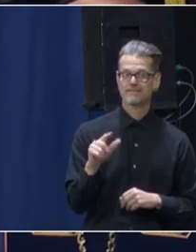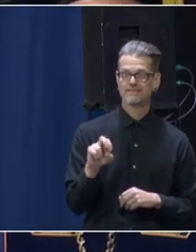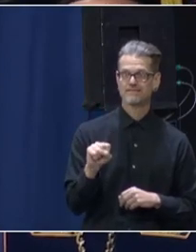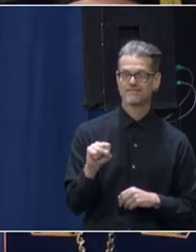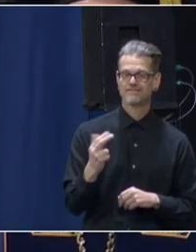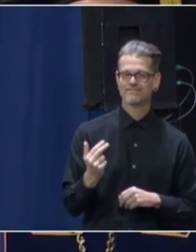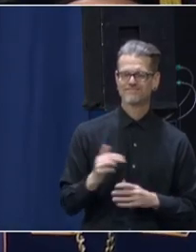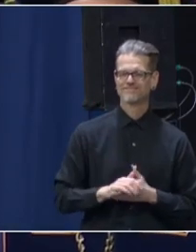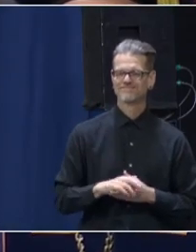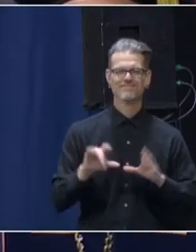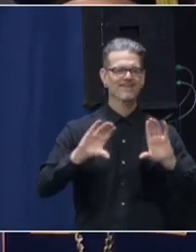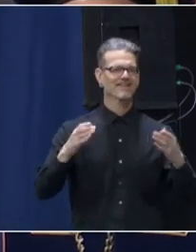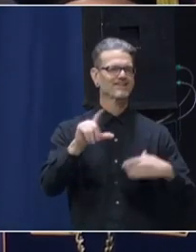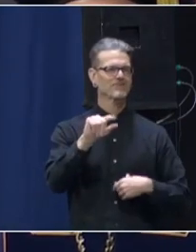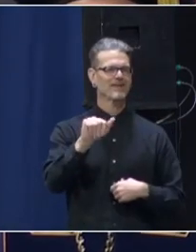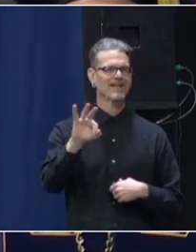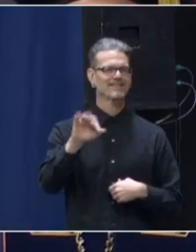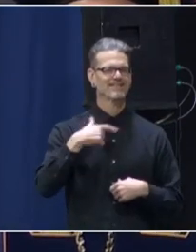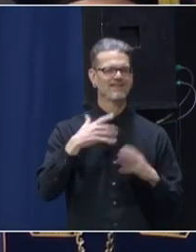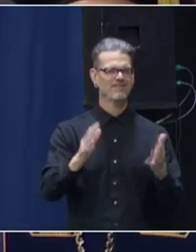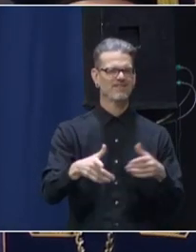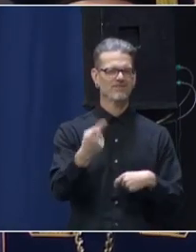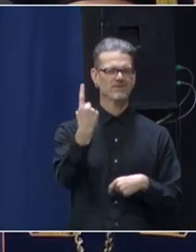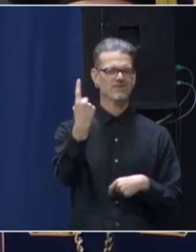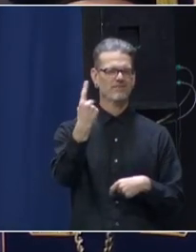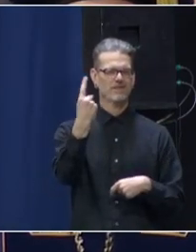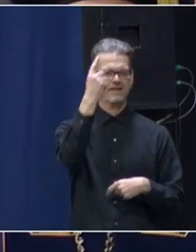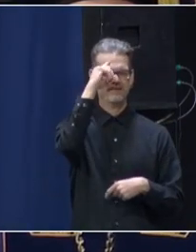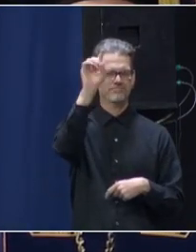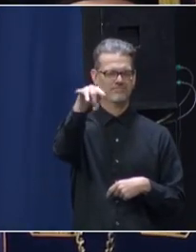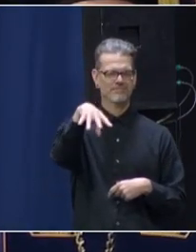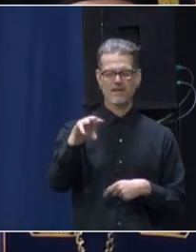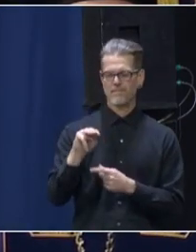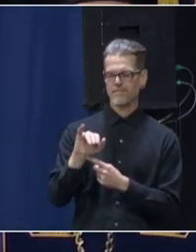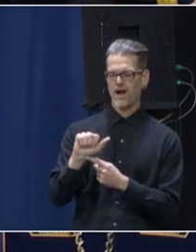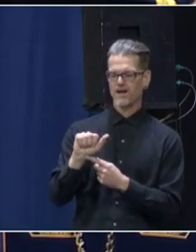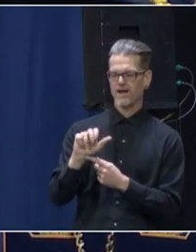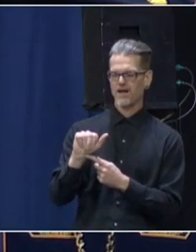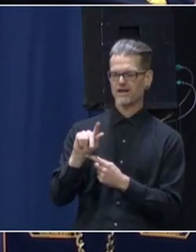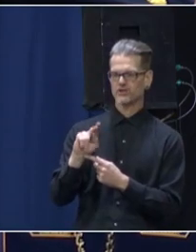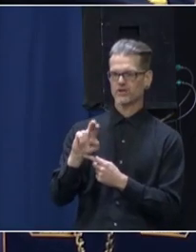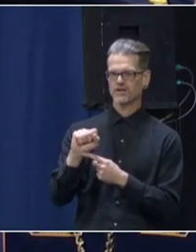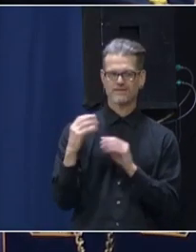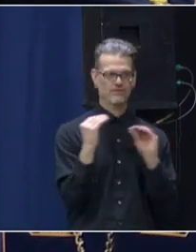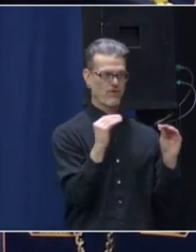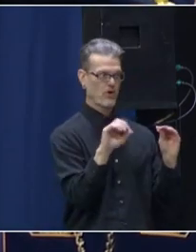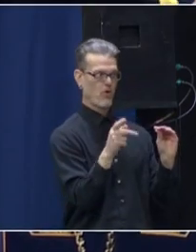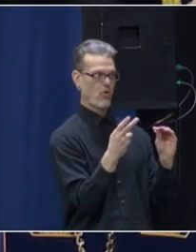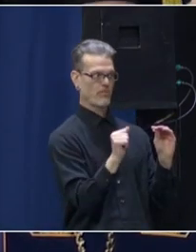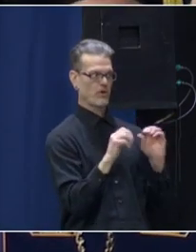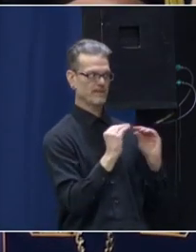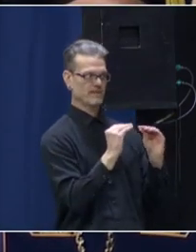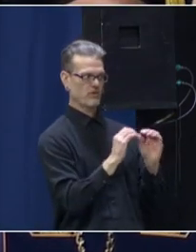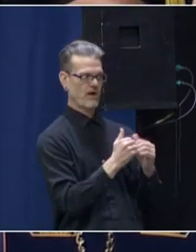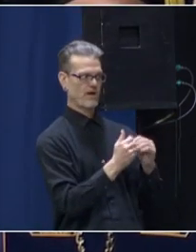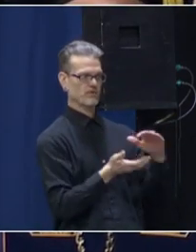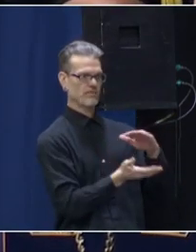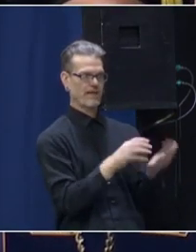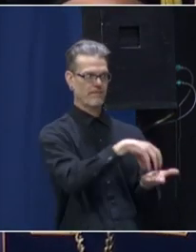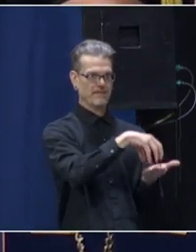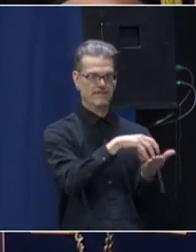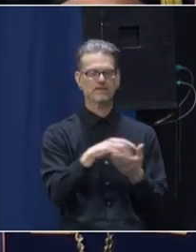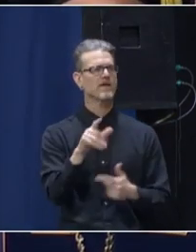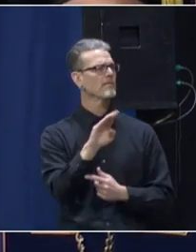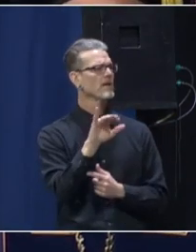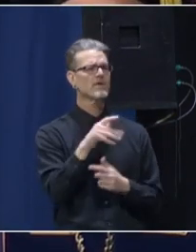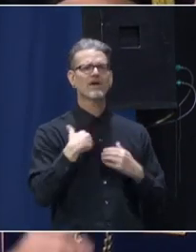So, class of 2019, I will leave you all with something Maya Angelou told Oprah while teaching her to make biscuits. Baby, you have no idea what your legacy